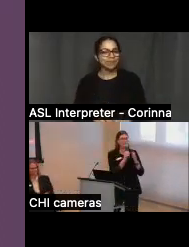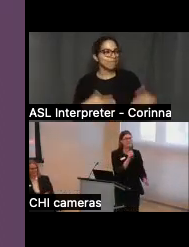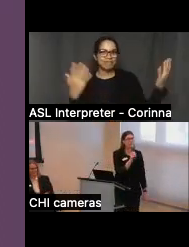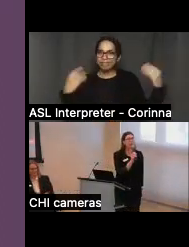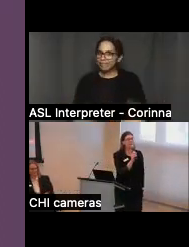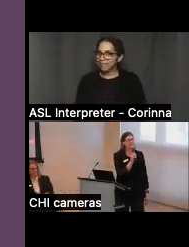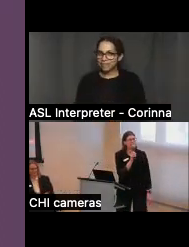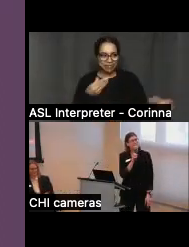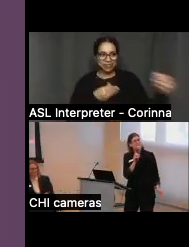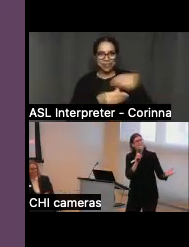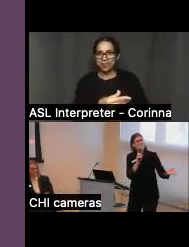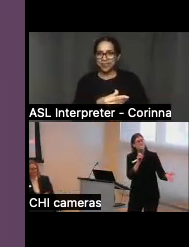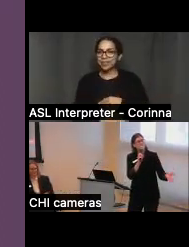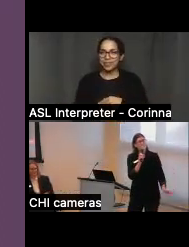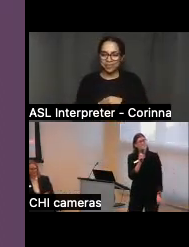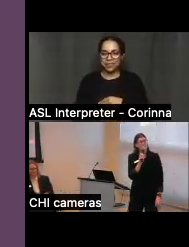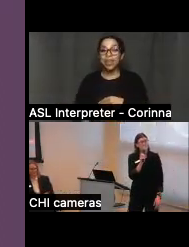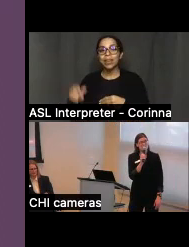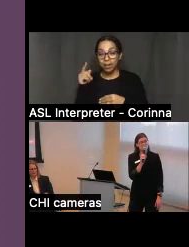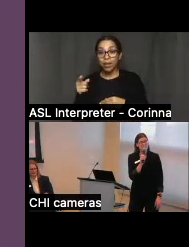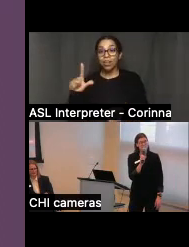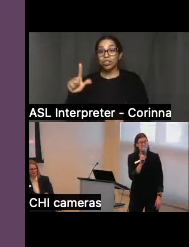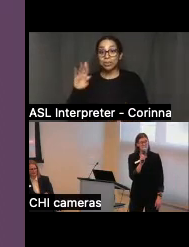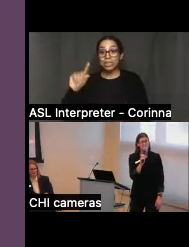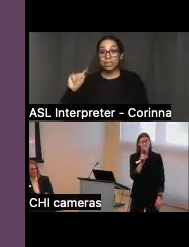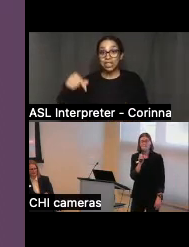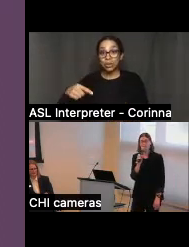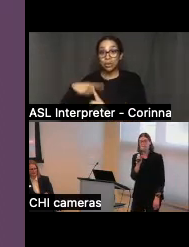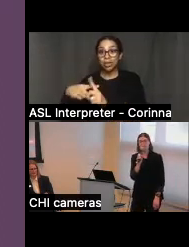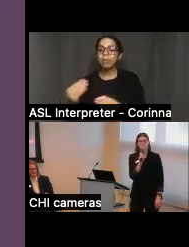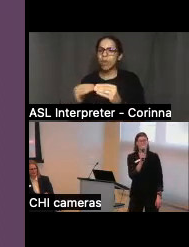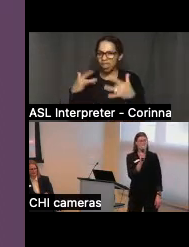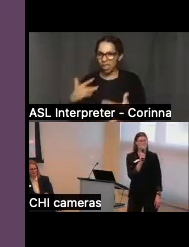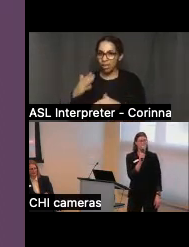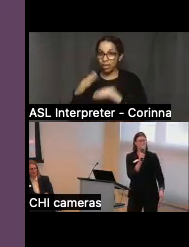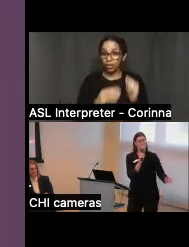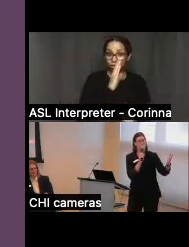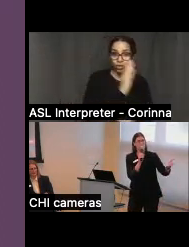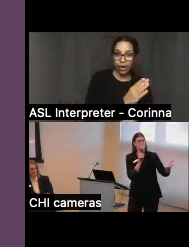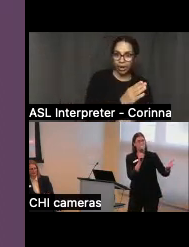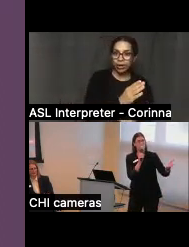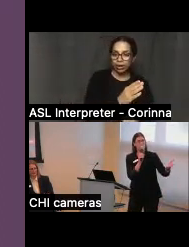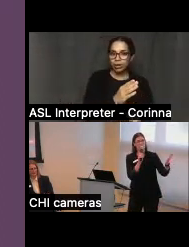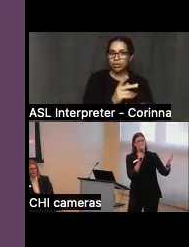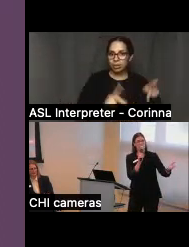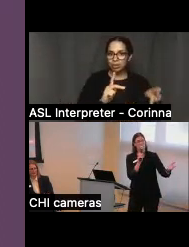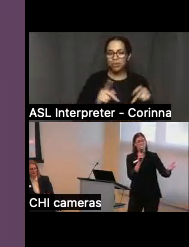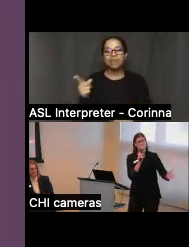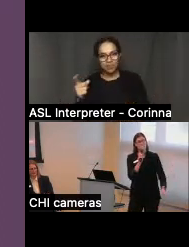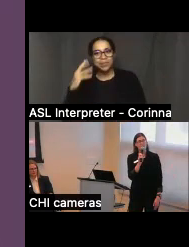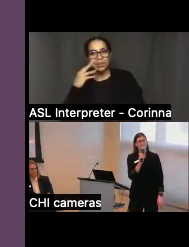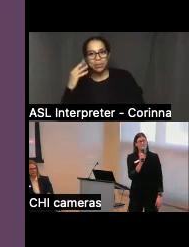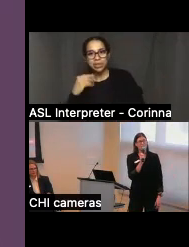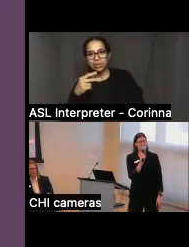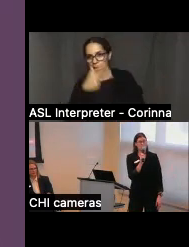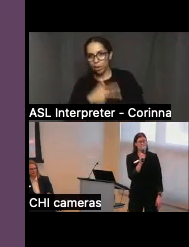they were more likely than their straight and cisgender counterparts to experience poor mental health, where we saw about